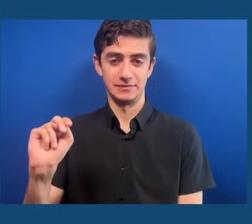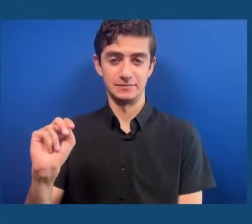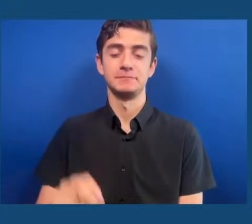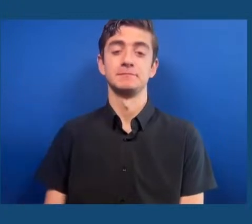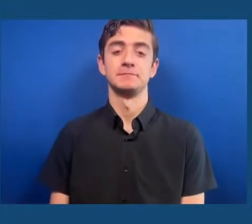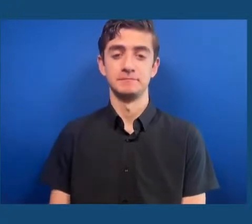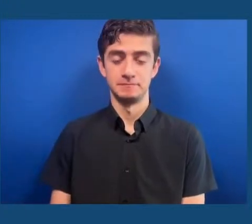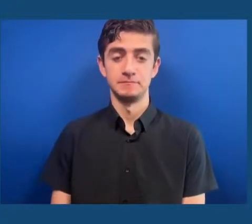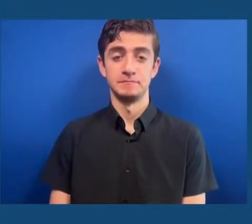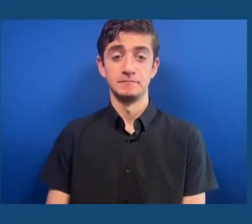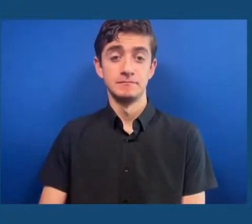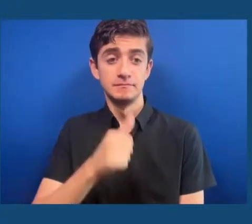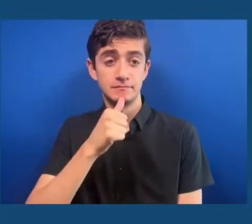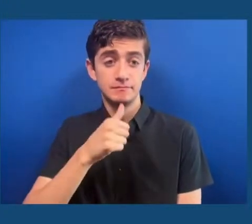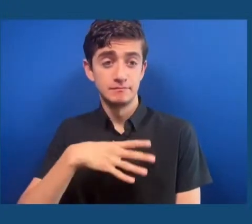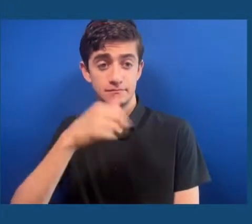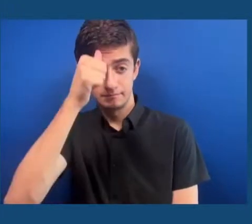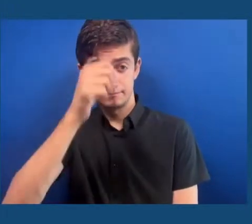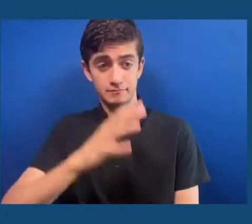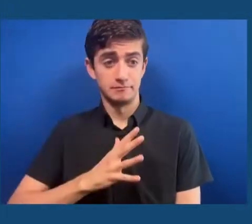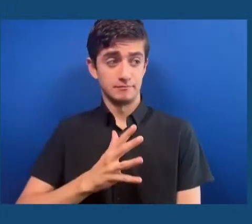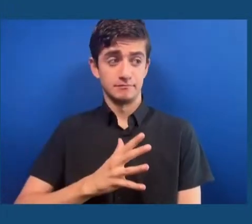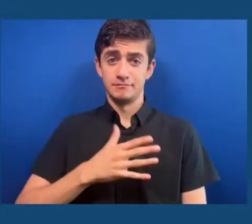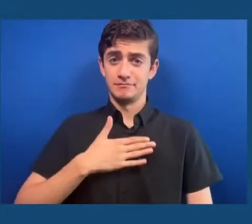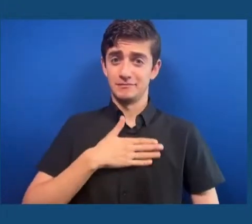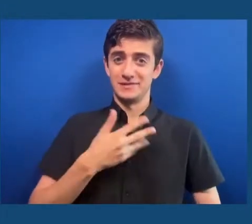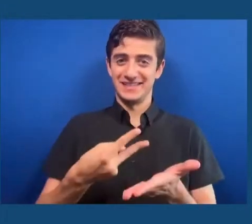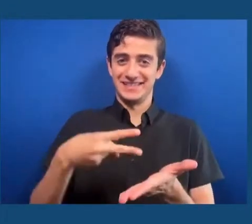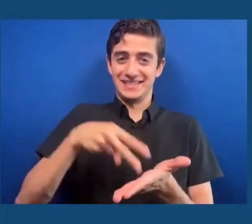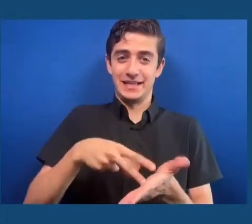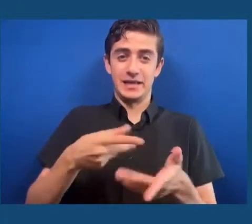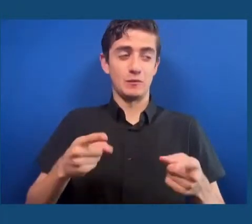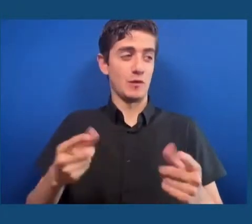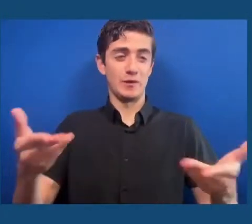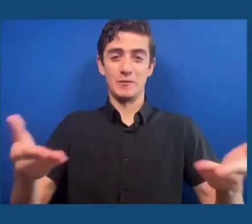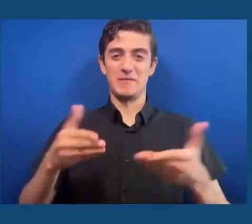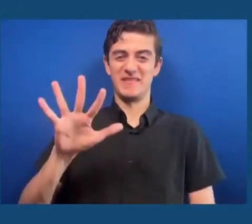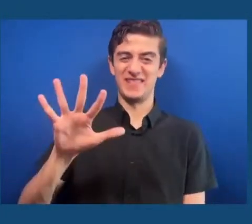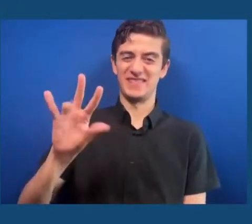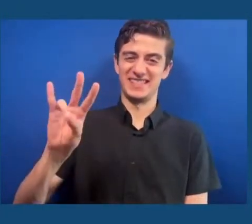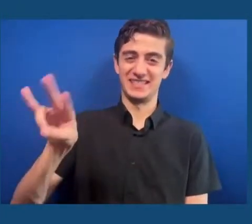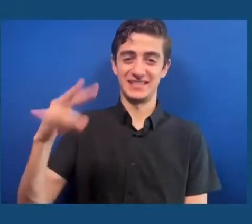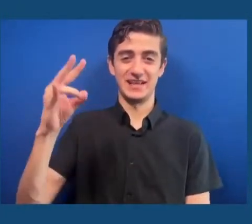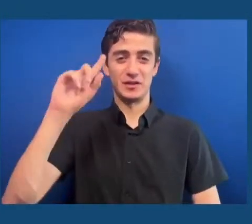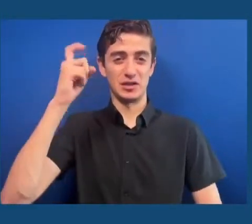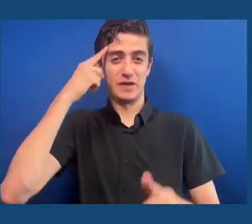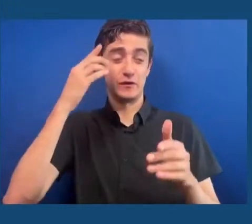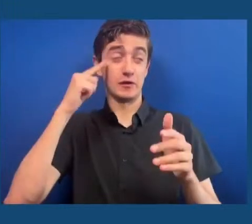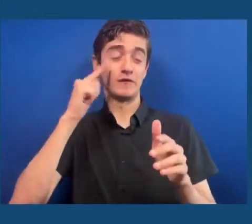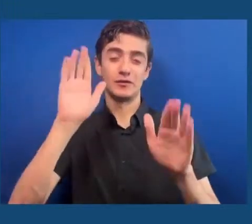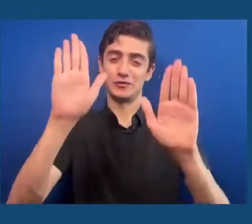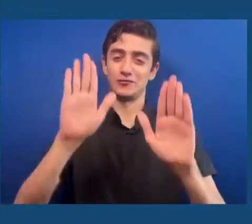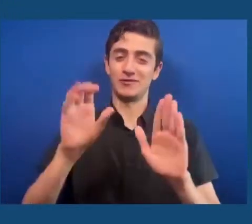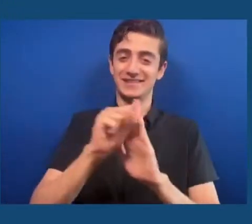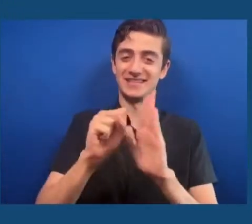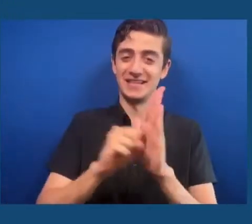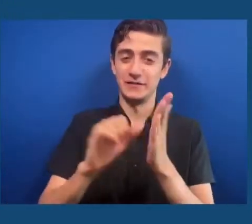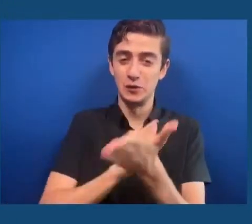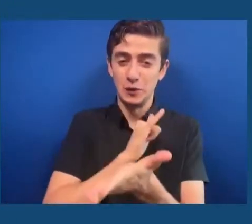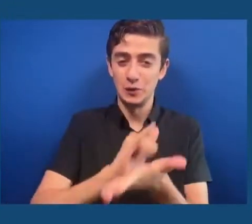Ladies and gentlemen, please stand as we welcome the 57th Governor of the great state of New York, Governor Kathy Hochul.